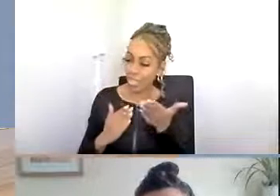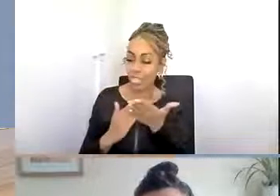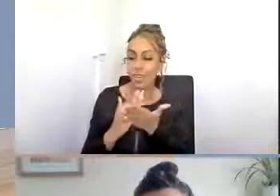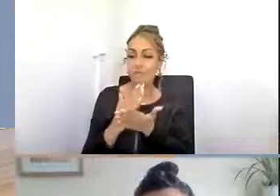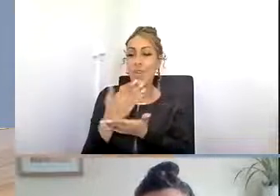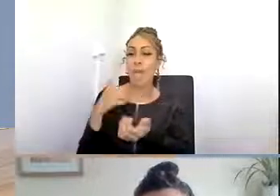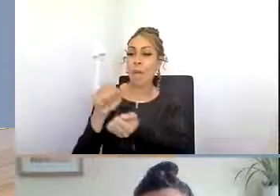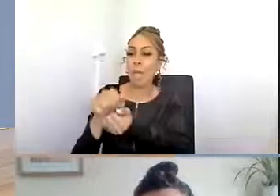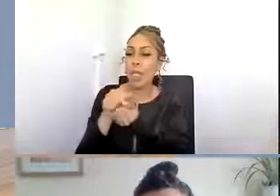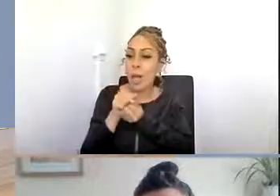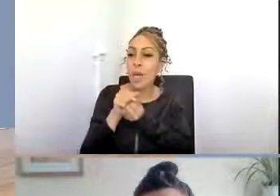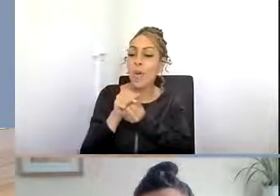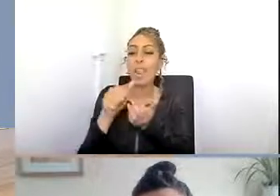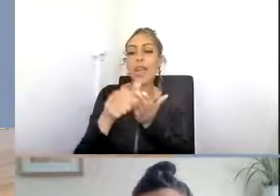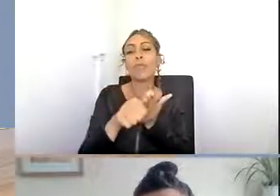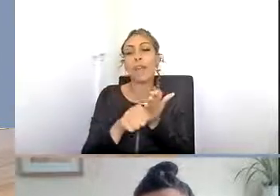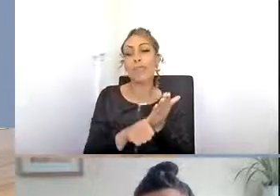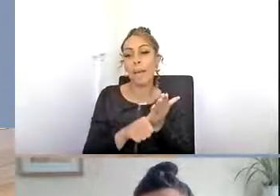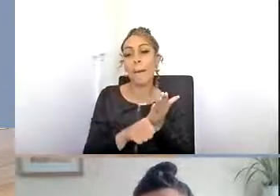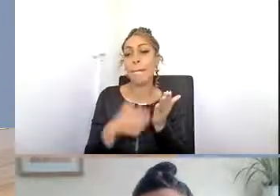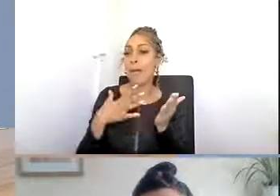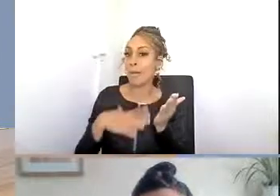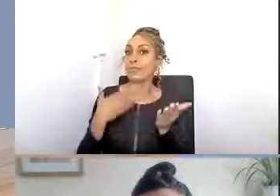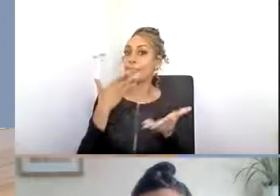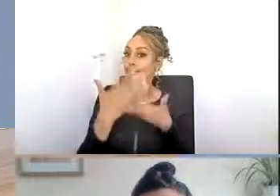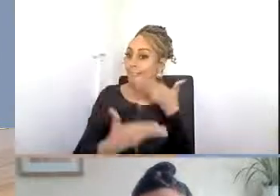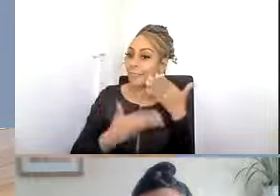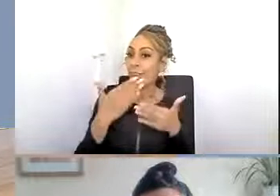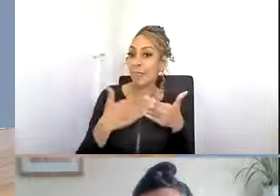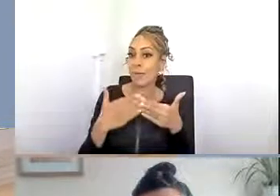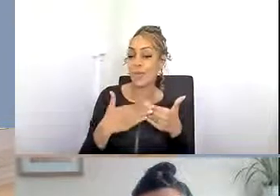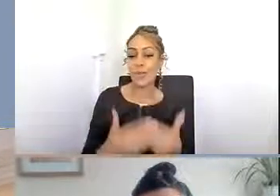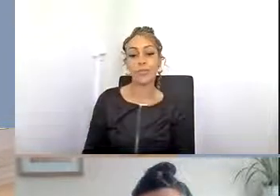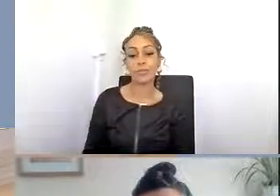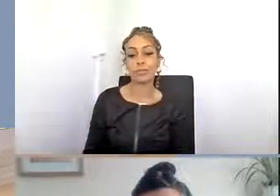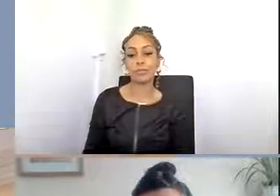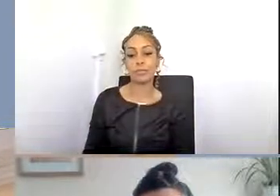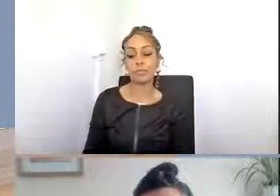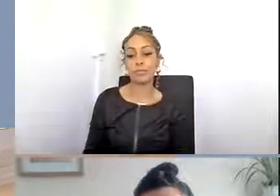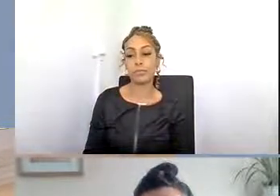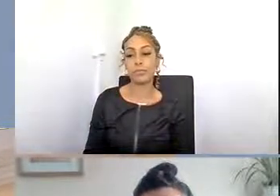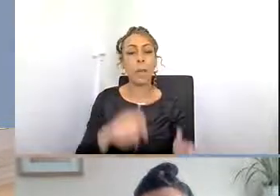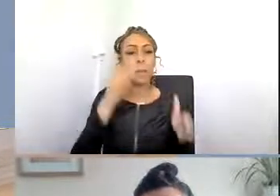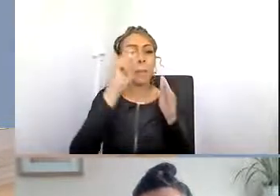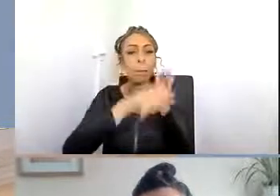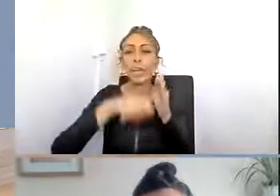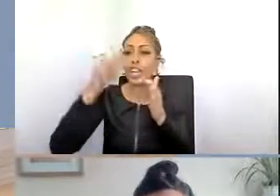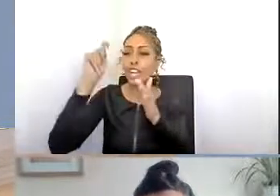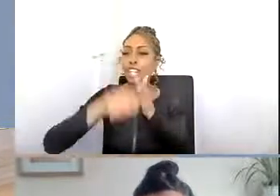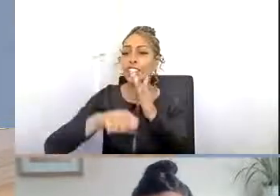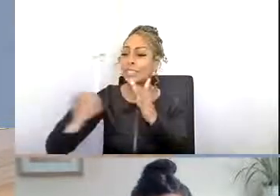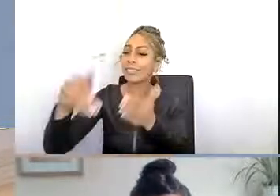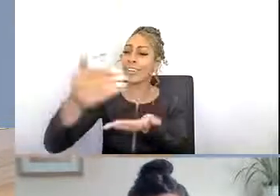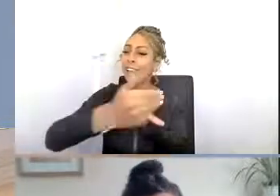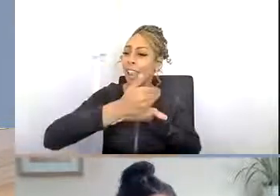loaning programme, which I wanted to speak a little bit more about. And the purchasing for the collection